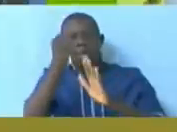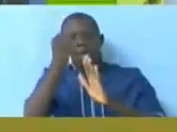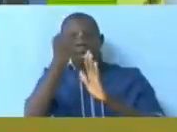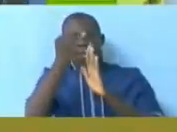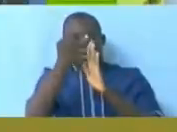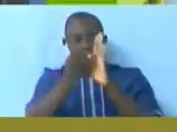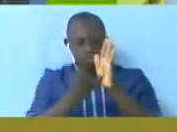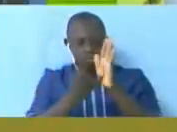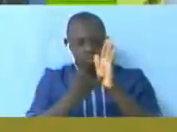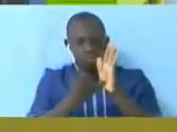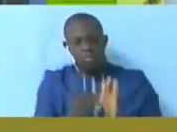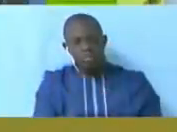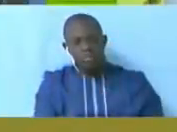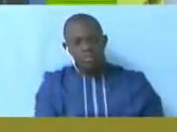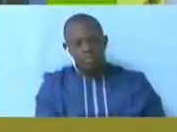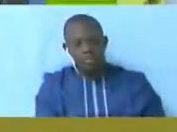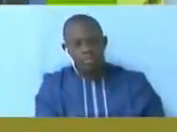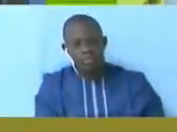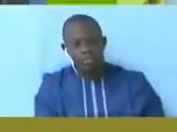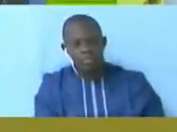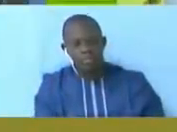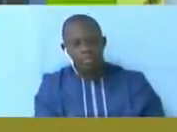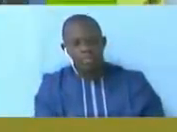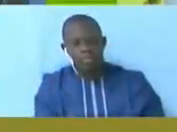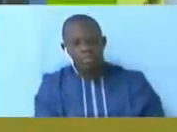the origin of those drugs